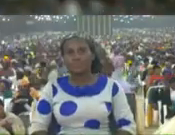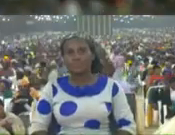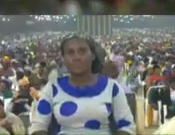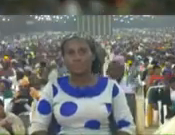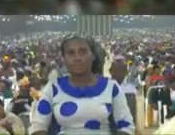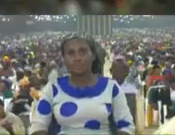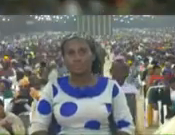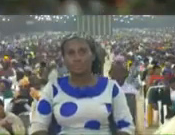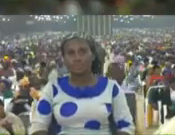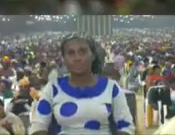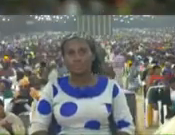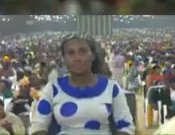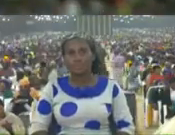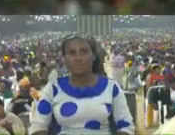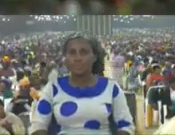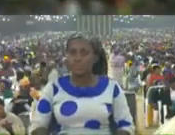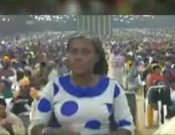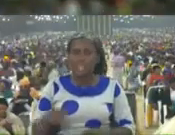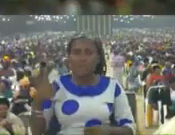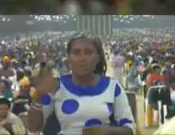That's what it's saying when we were young.